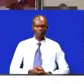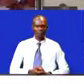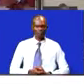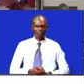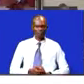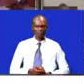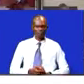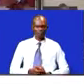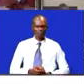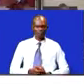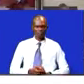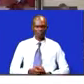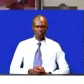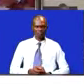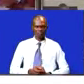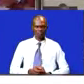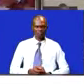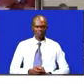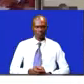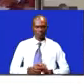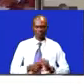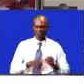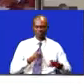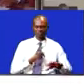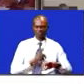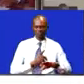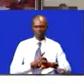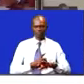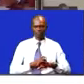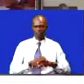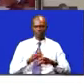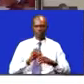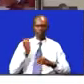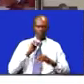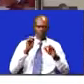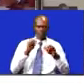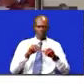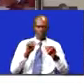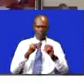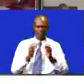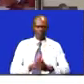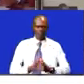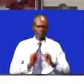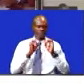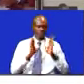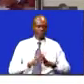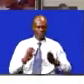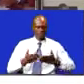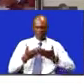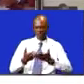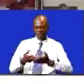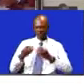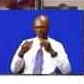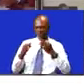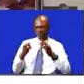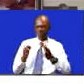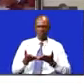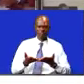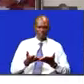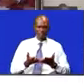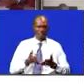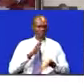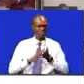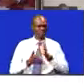Sach yudo no jopiny kata jopur mawa ka nitie gimoro amora momigi nono mak